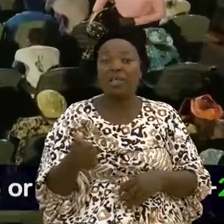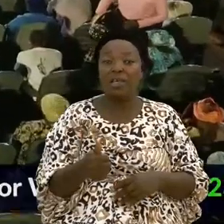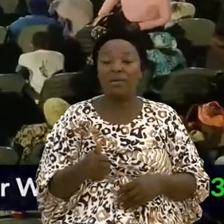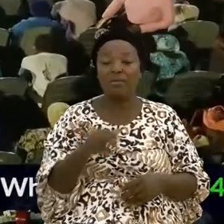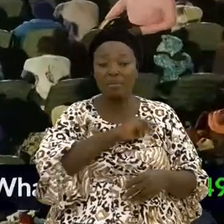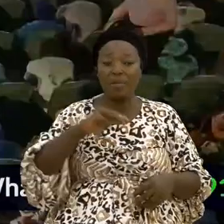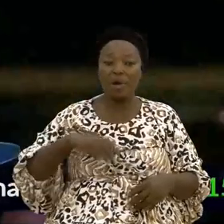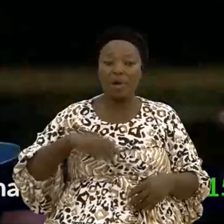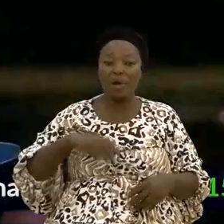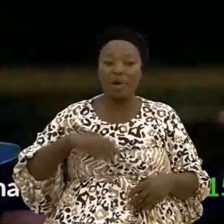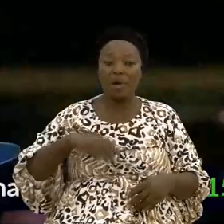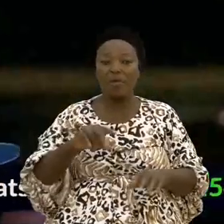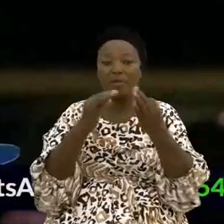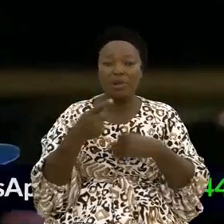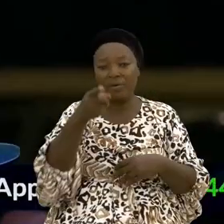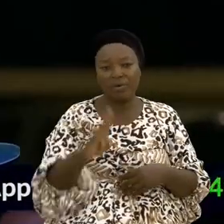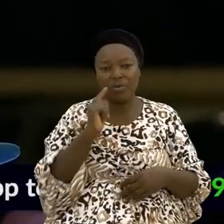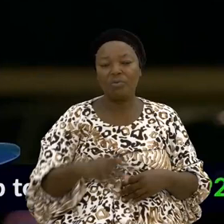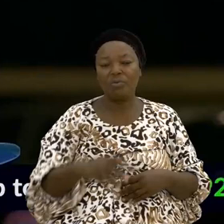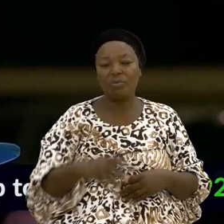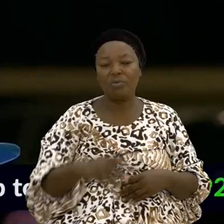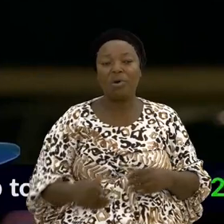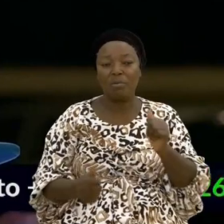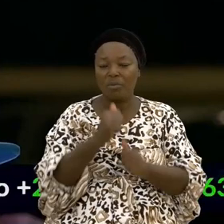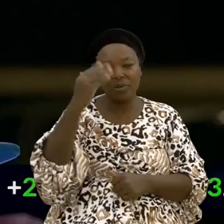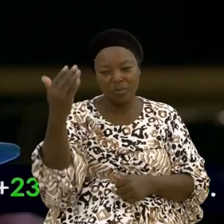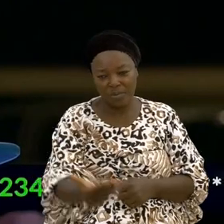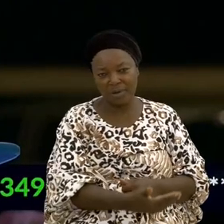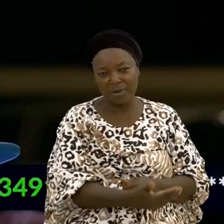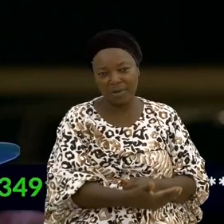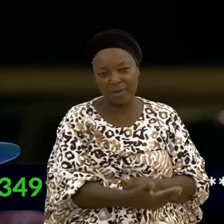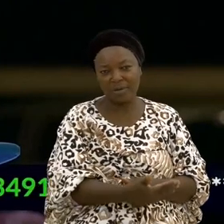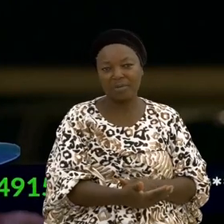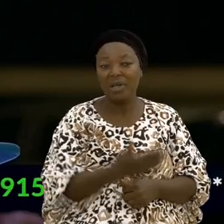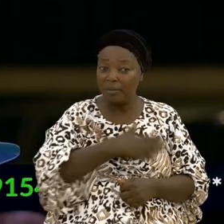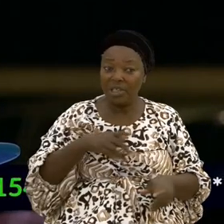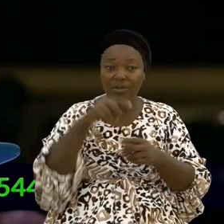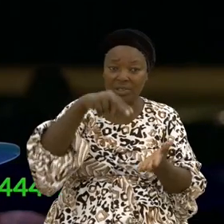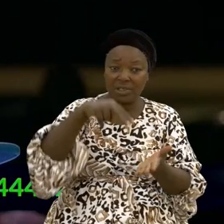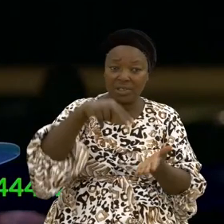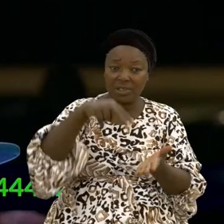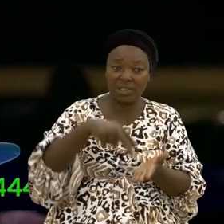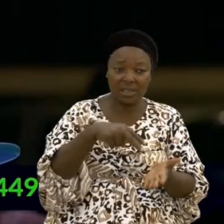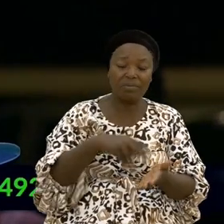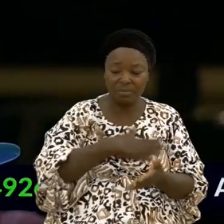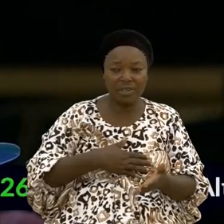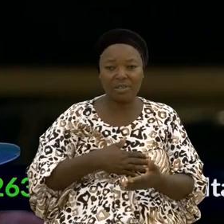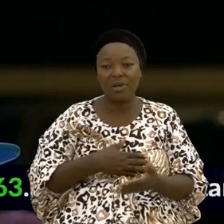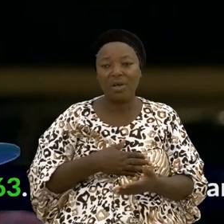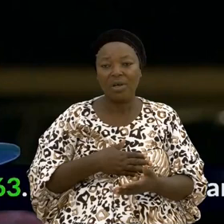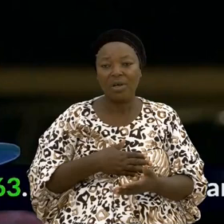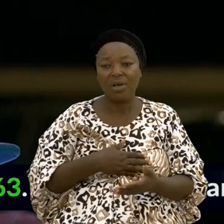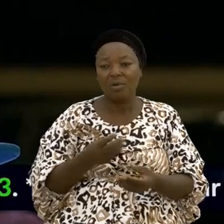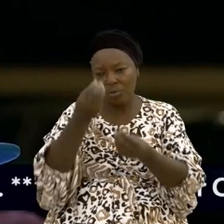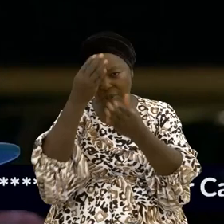You are most welcome. Please, as you stand up, I want you to cooperate with our leaders as